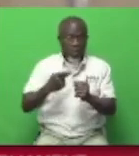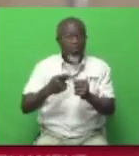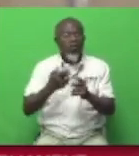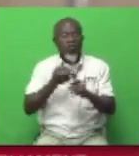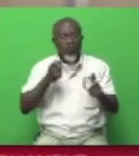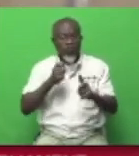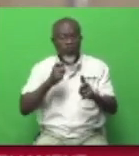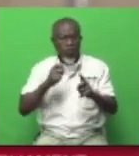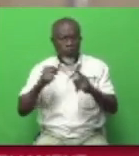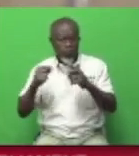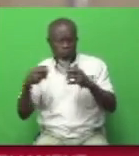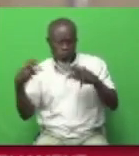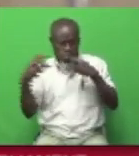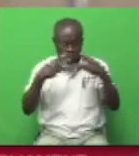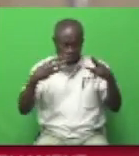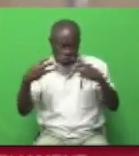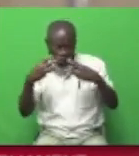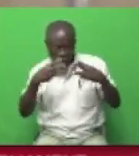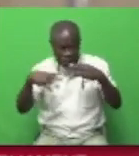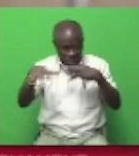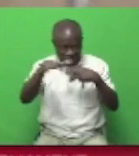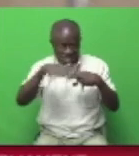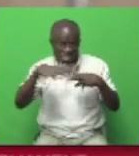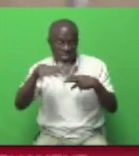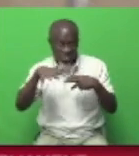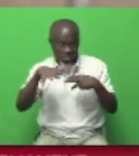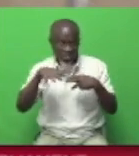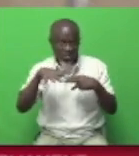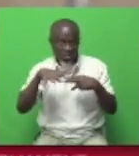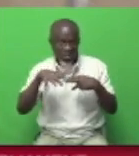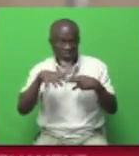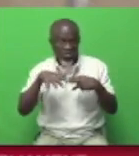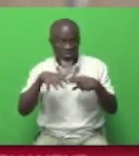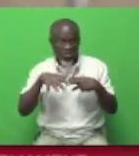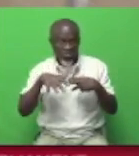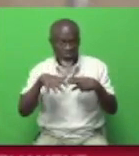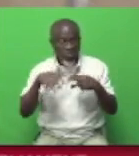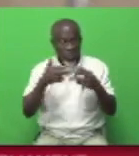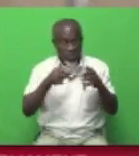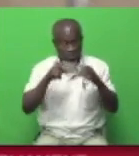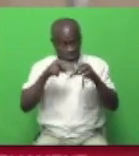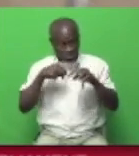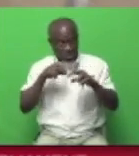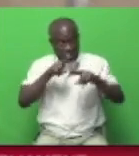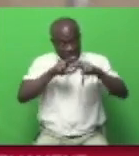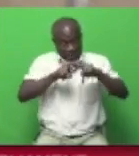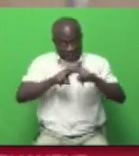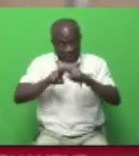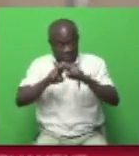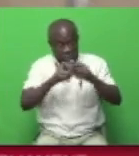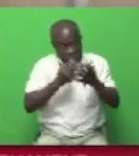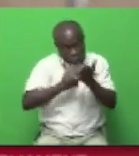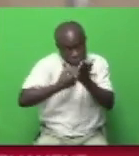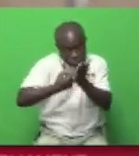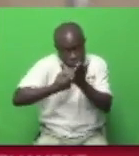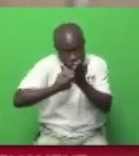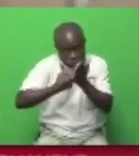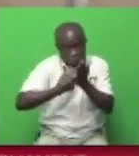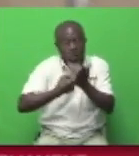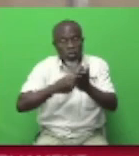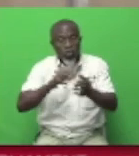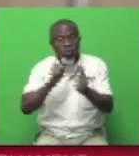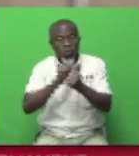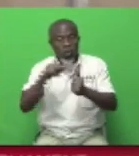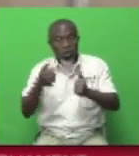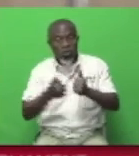country, also sit as a member of the Roundtable Drafting Committee for the National Action Plan of the